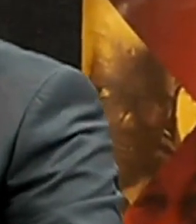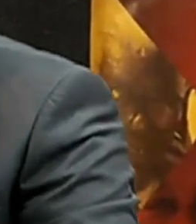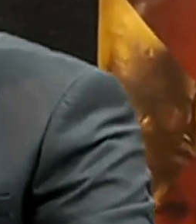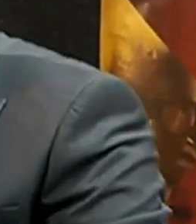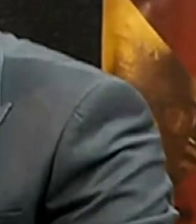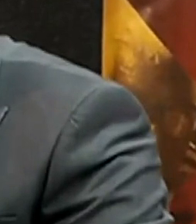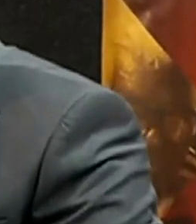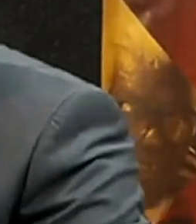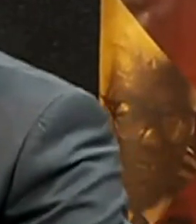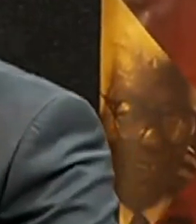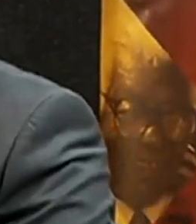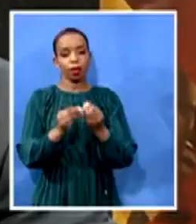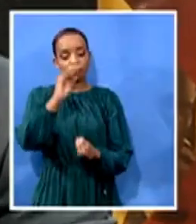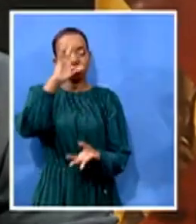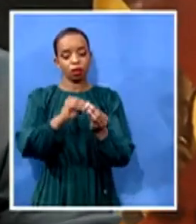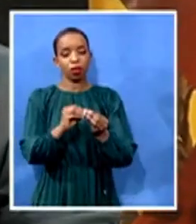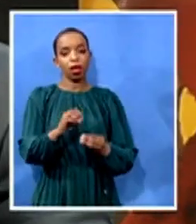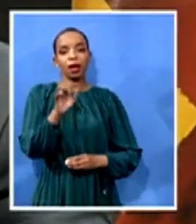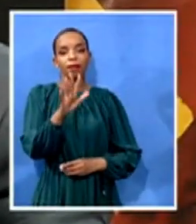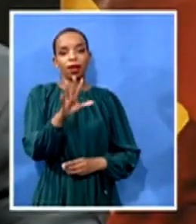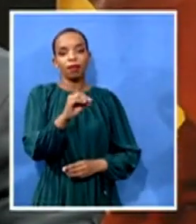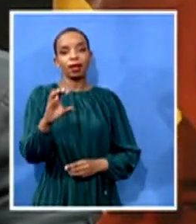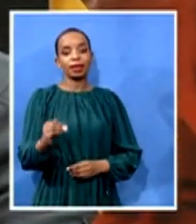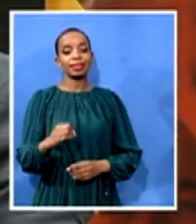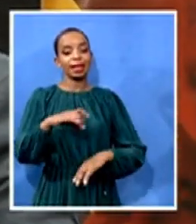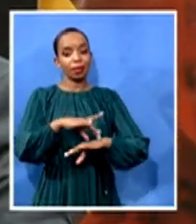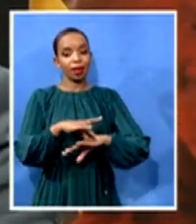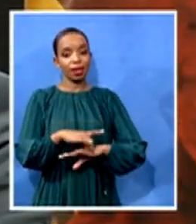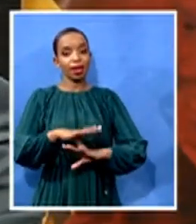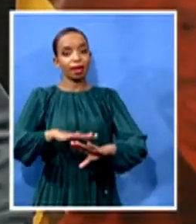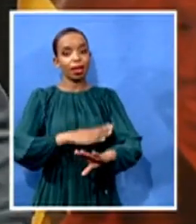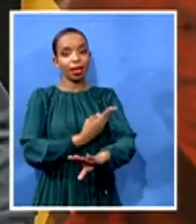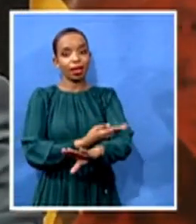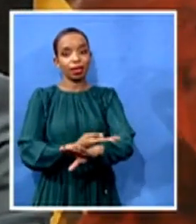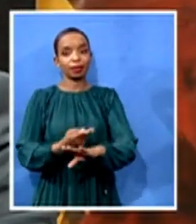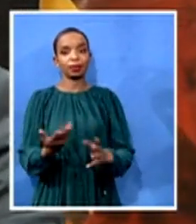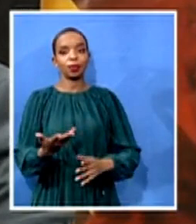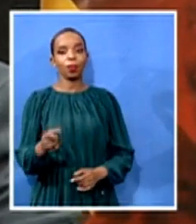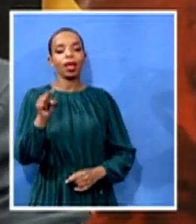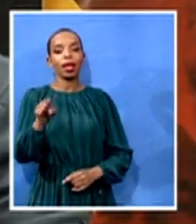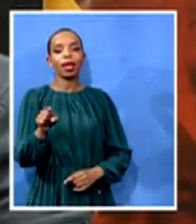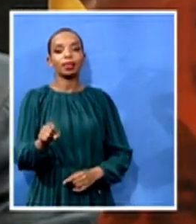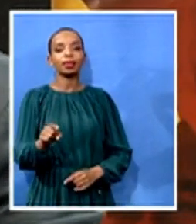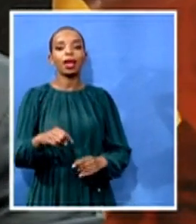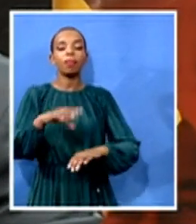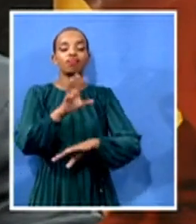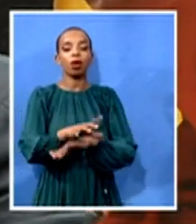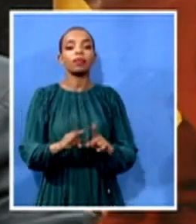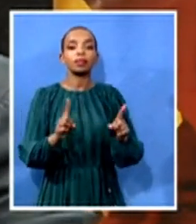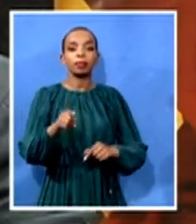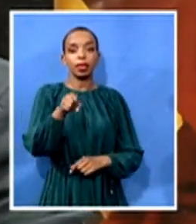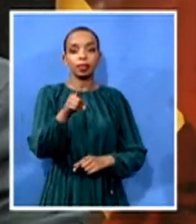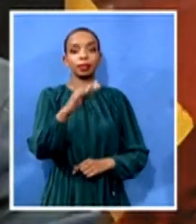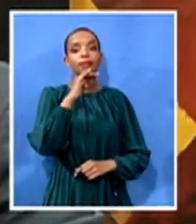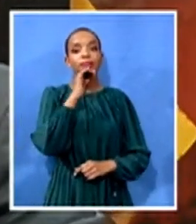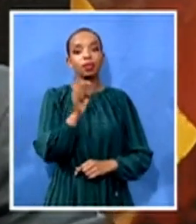4,000 medical beds throughout the province. These are not normal beds. These are medical beds with all required